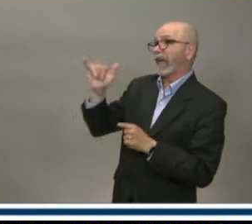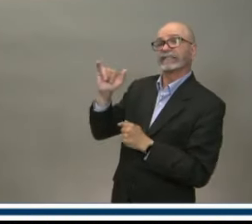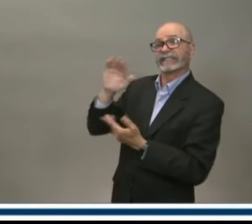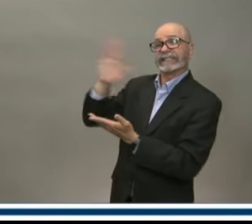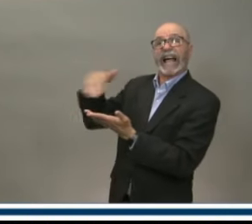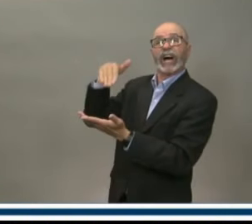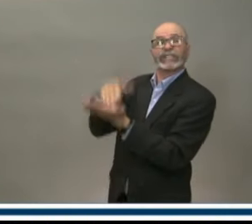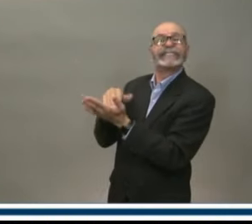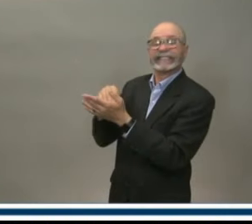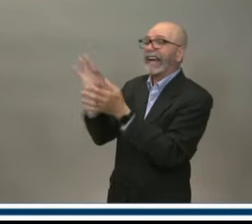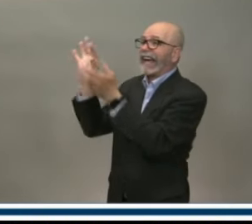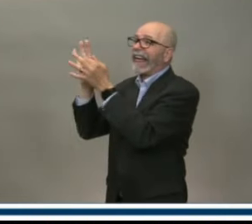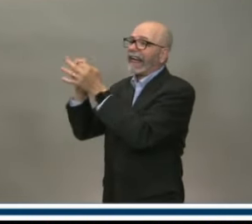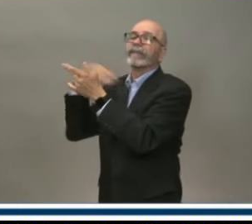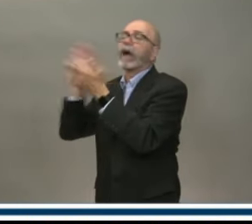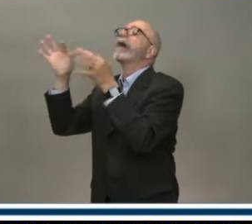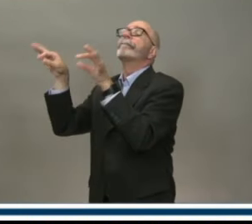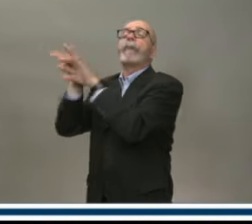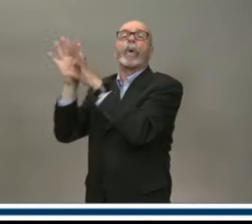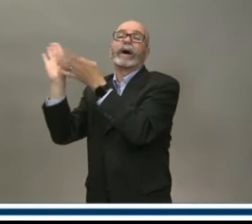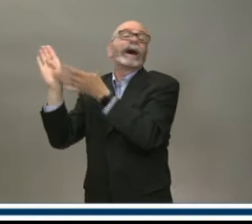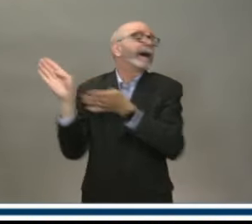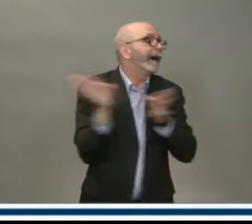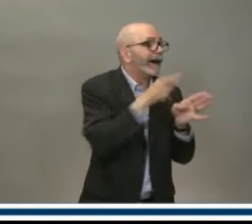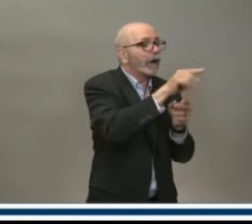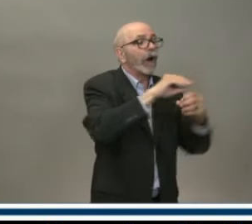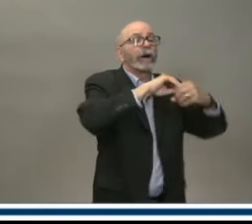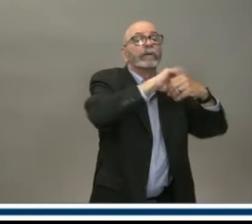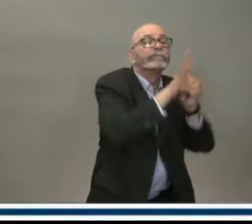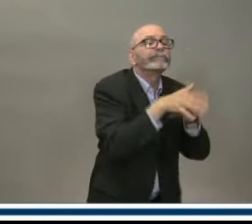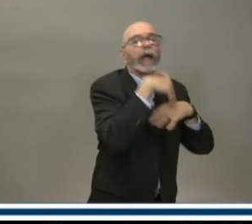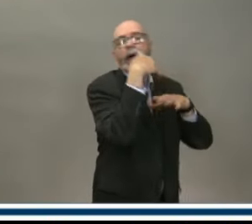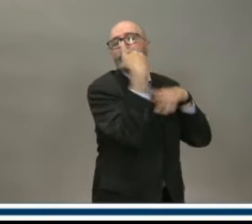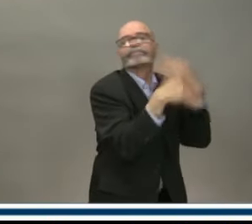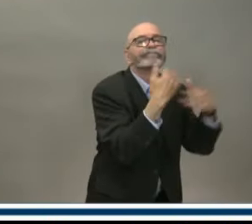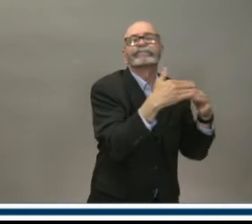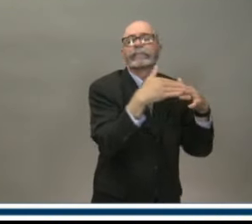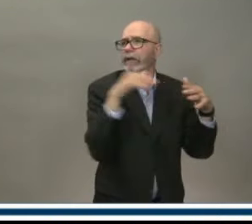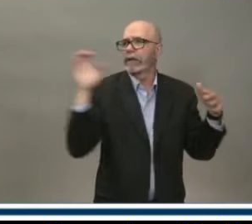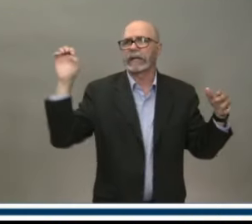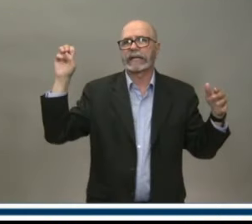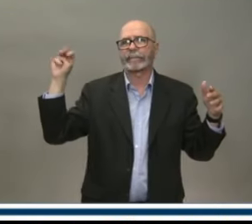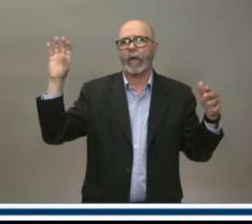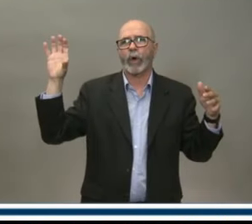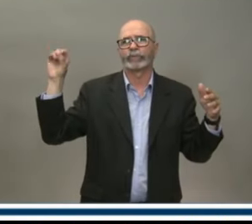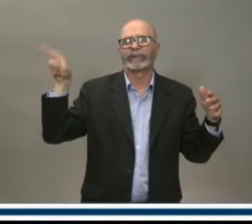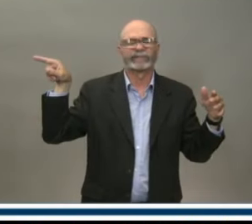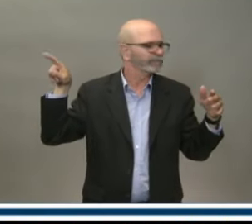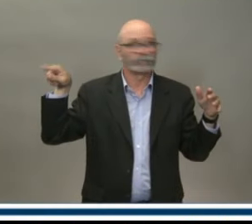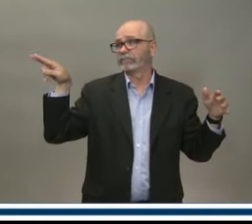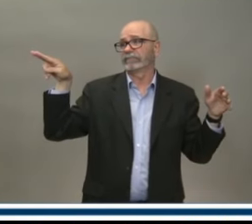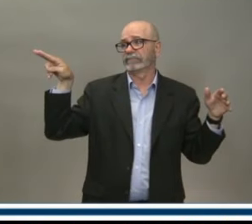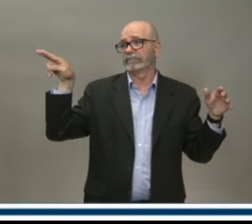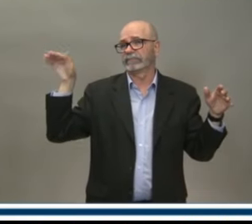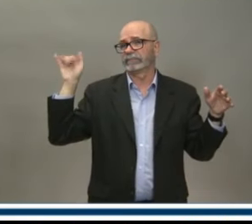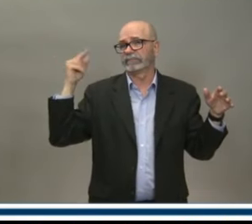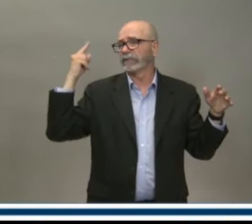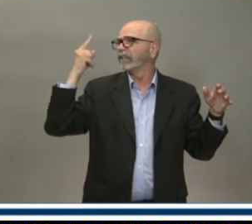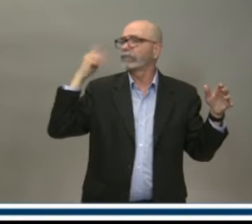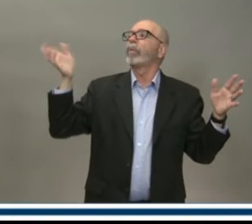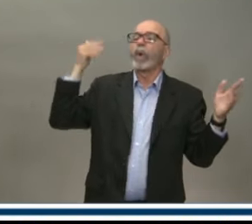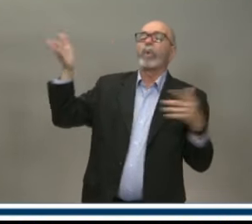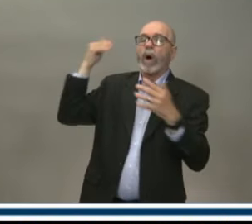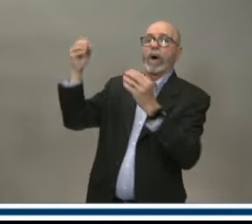that up early on, EMO put that up. Though through a number of things that we were seeing on, or the